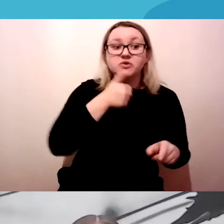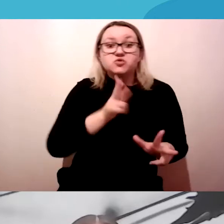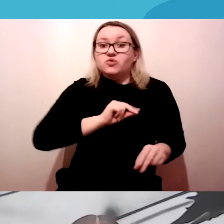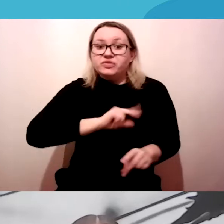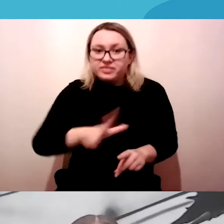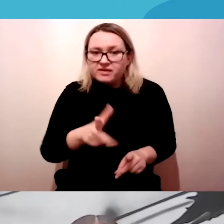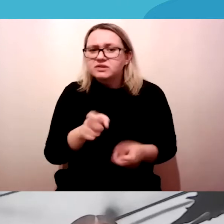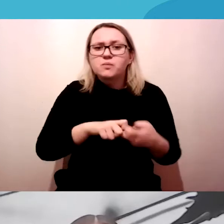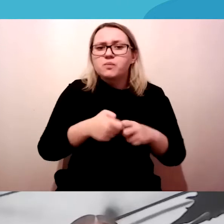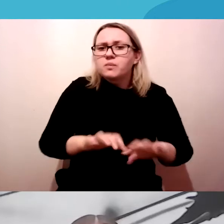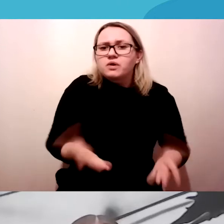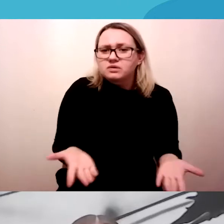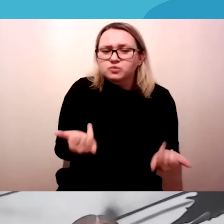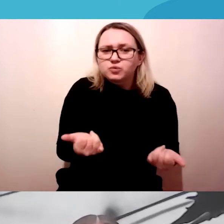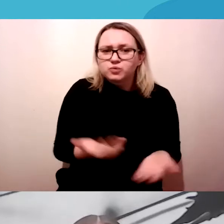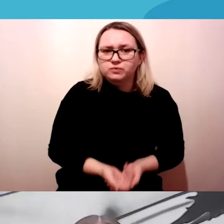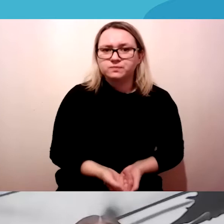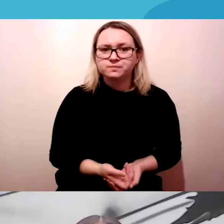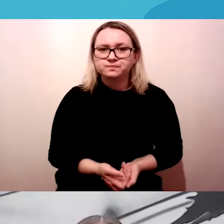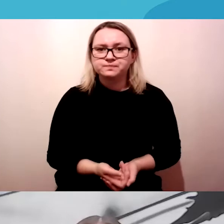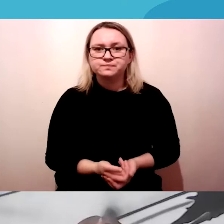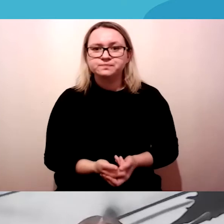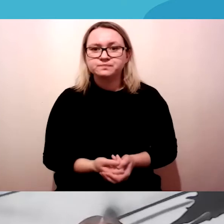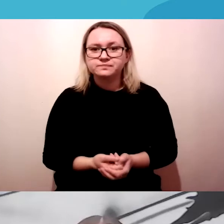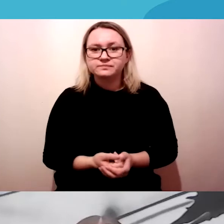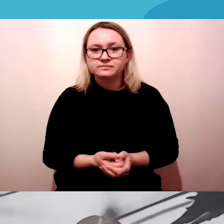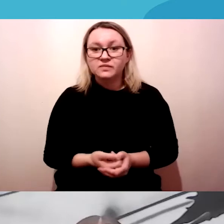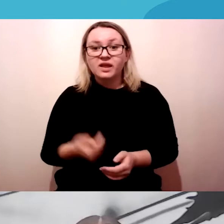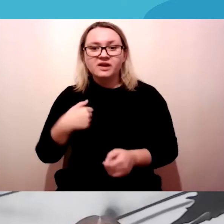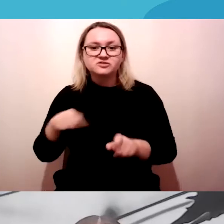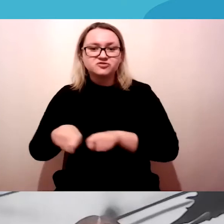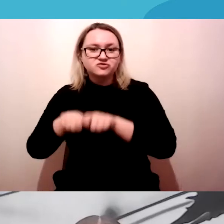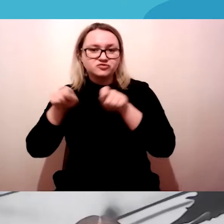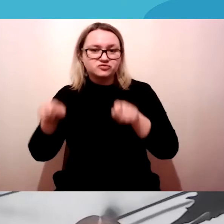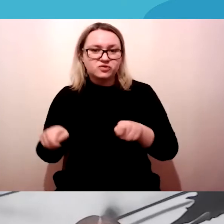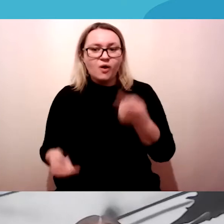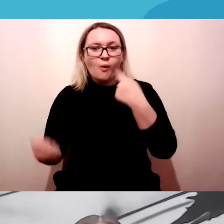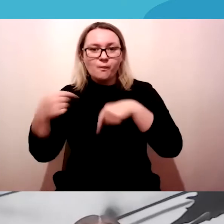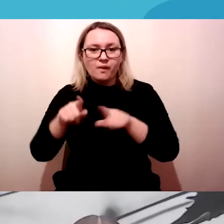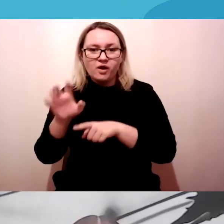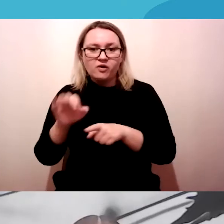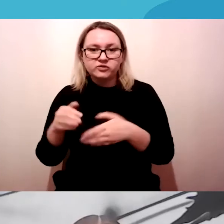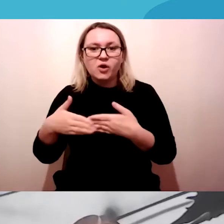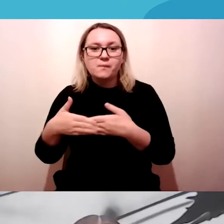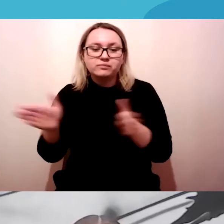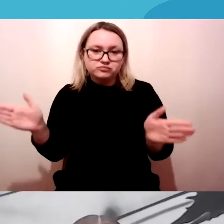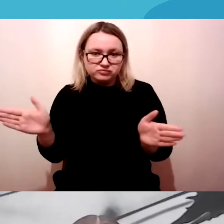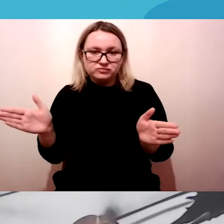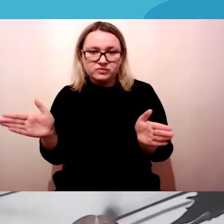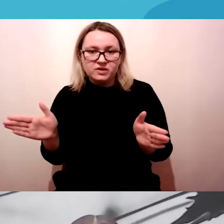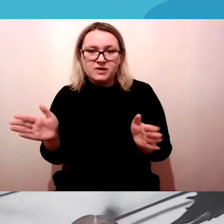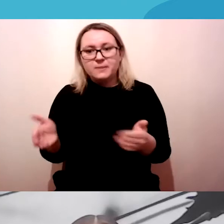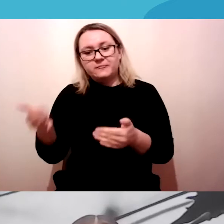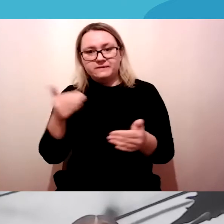think that the prevention system is effective in school, whether it works or not? Well, if